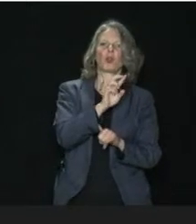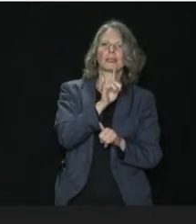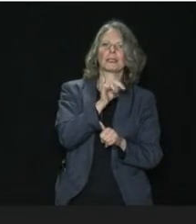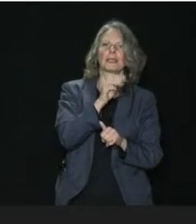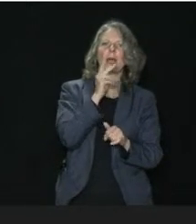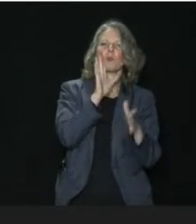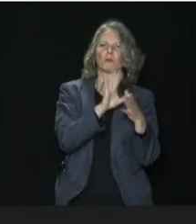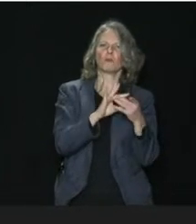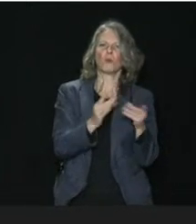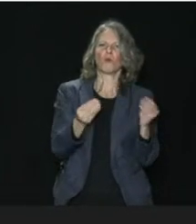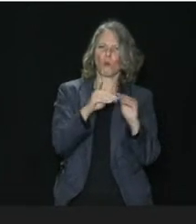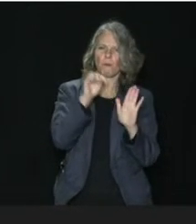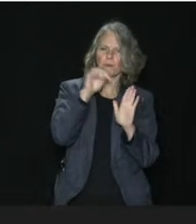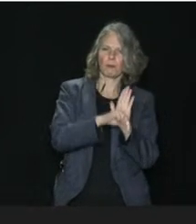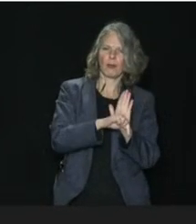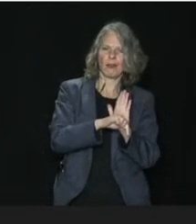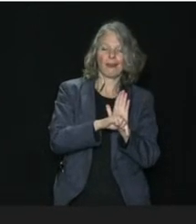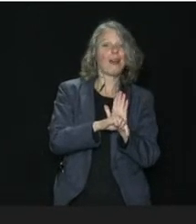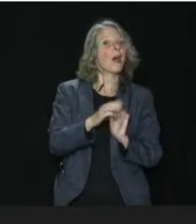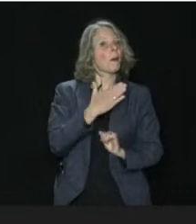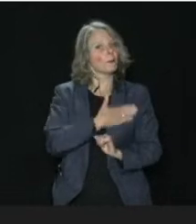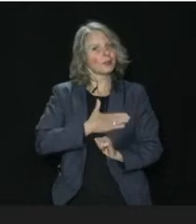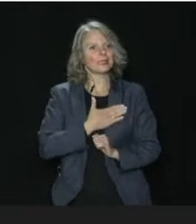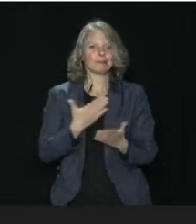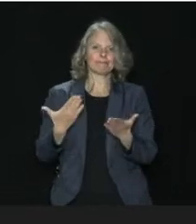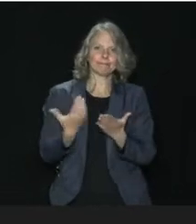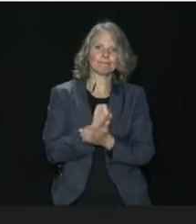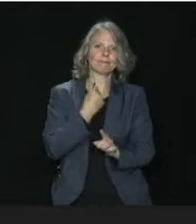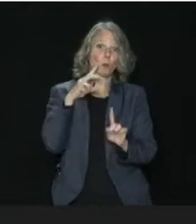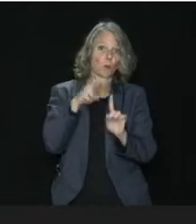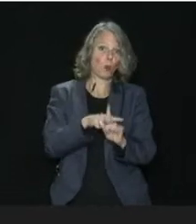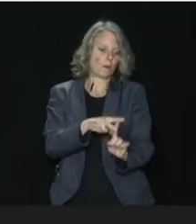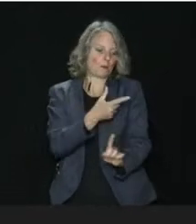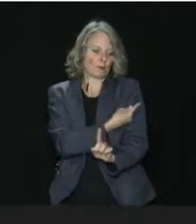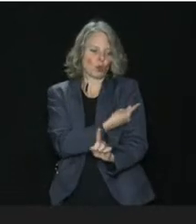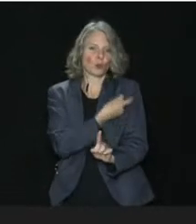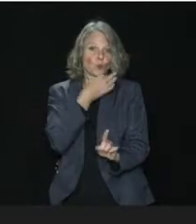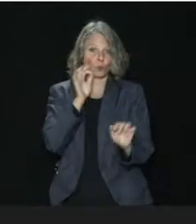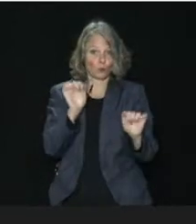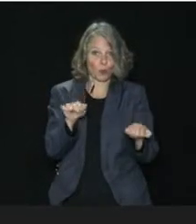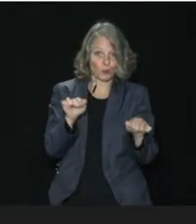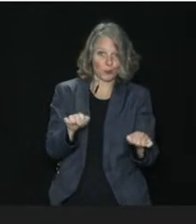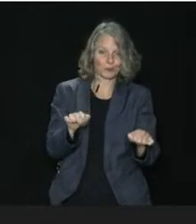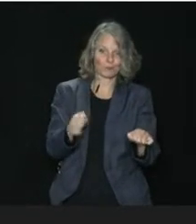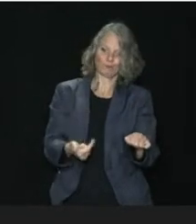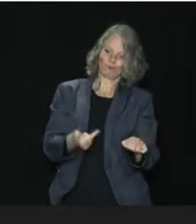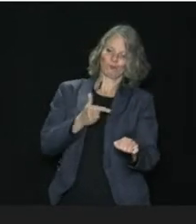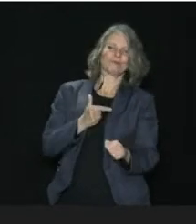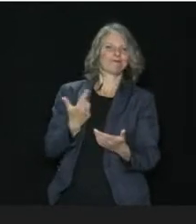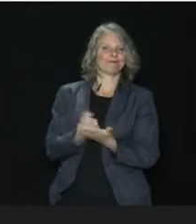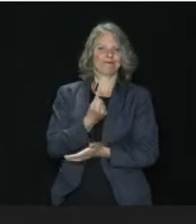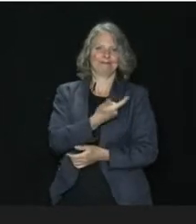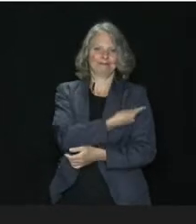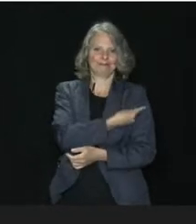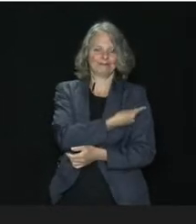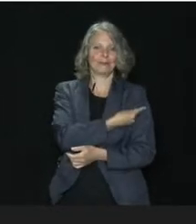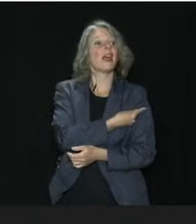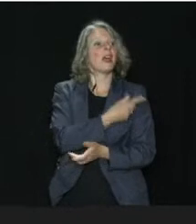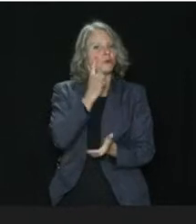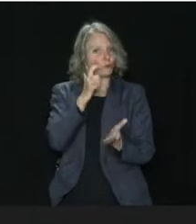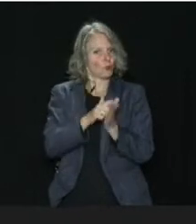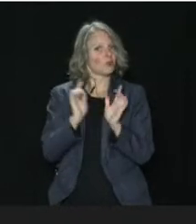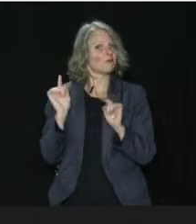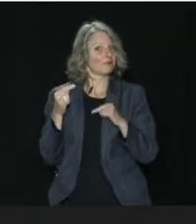but make sure you get your shot as soon as it's your turn. Already, we're seeing how vaccines, along with public health